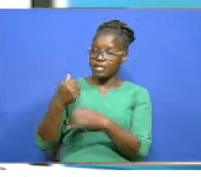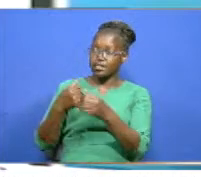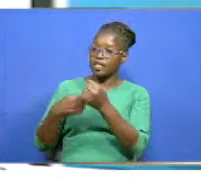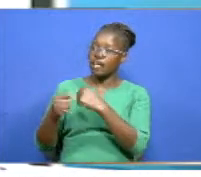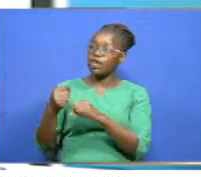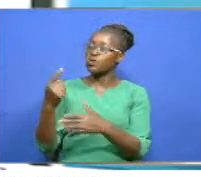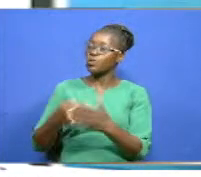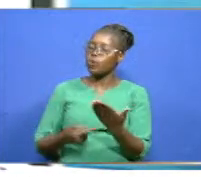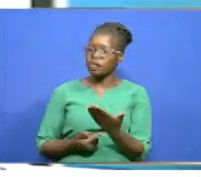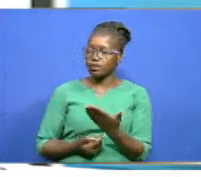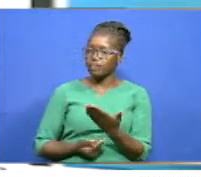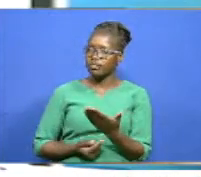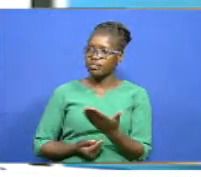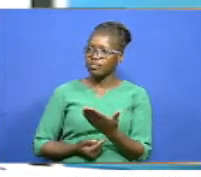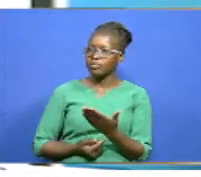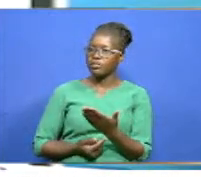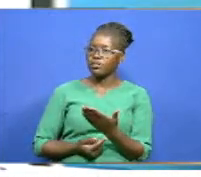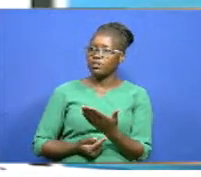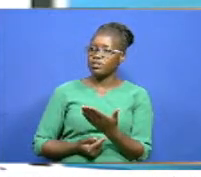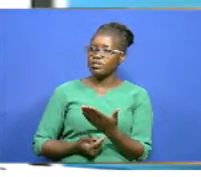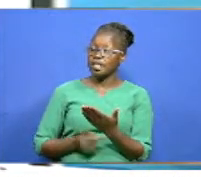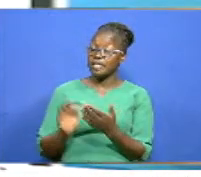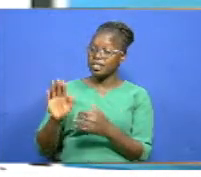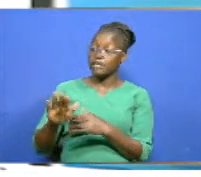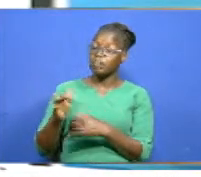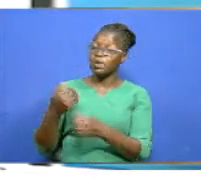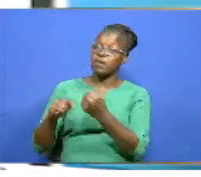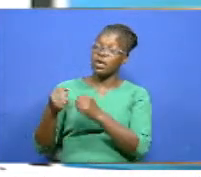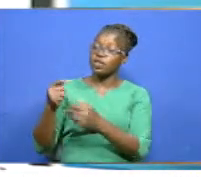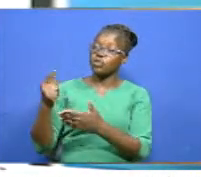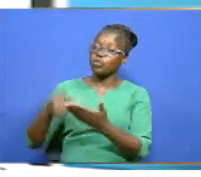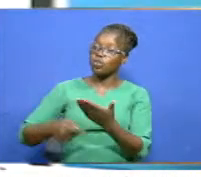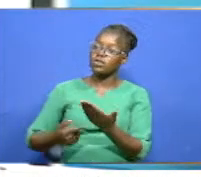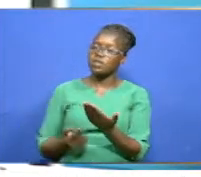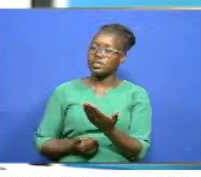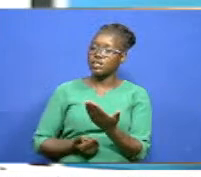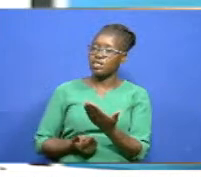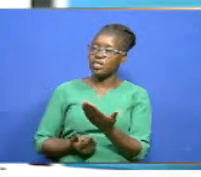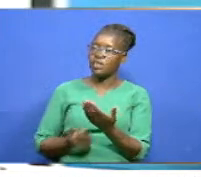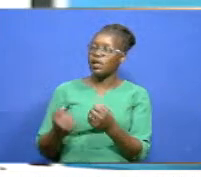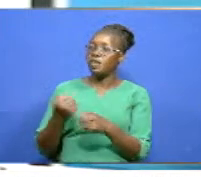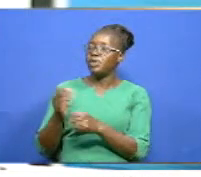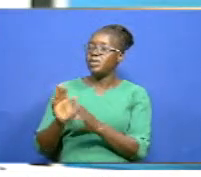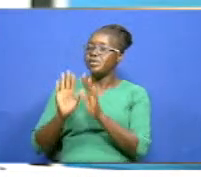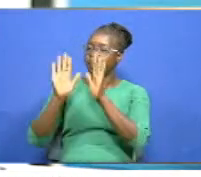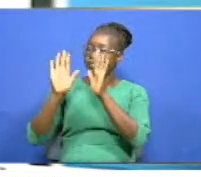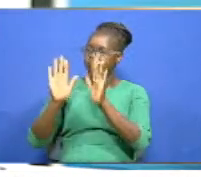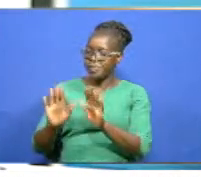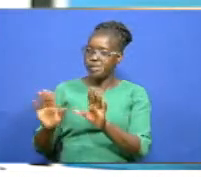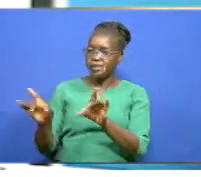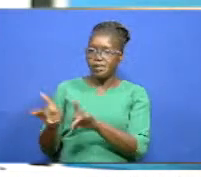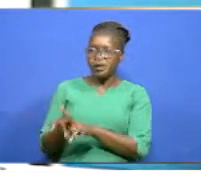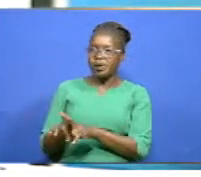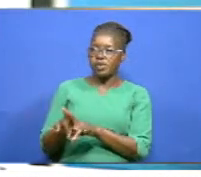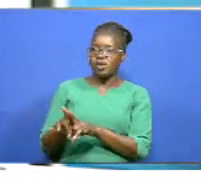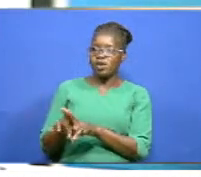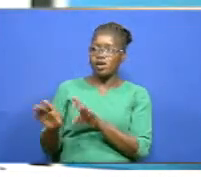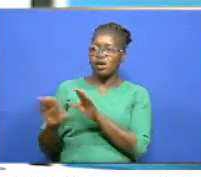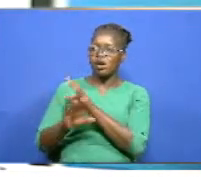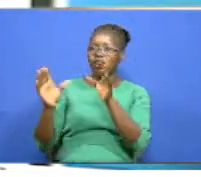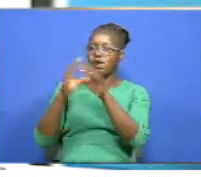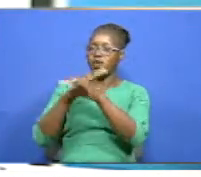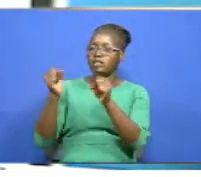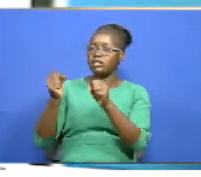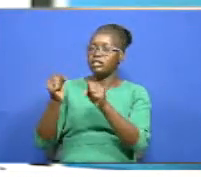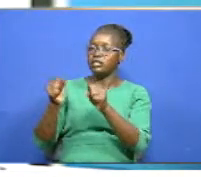list. The next step after that list is what will make them significant. And as the Deputy President of the Editors